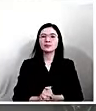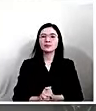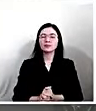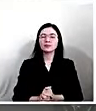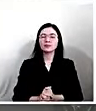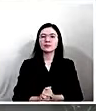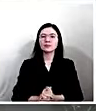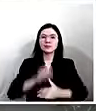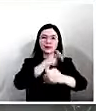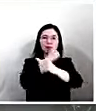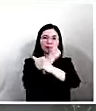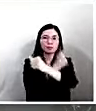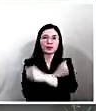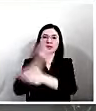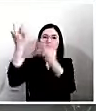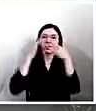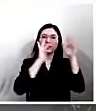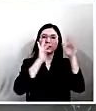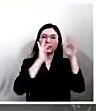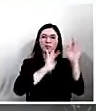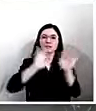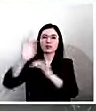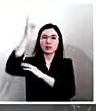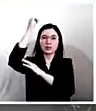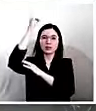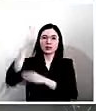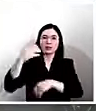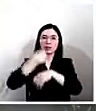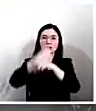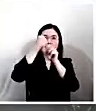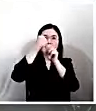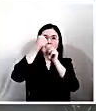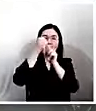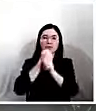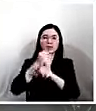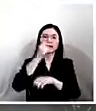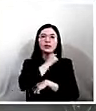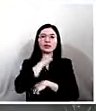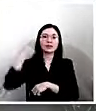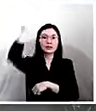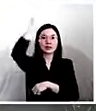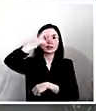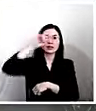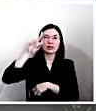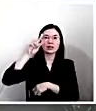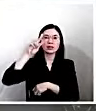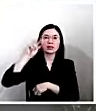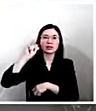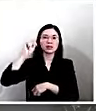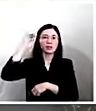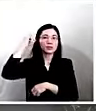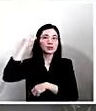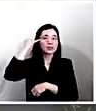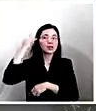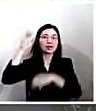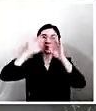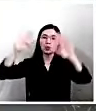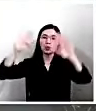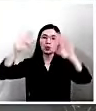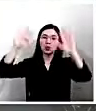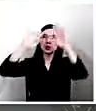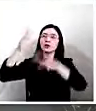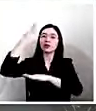Almighty and merciful God, who made the priest St. John Vianney wonderful in his pastoral